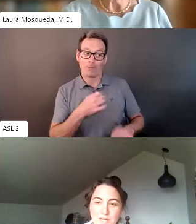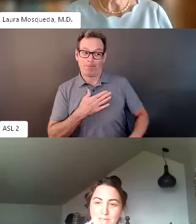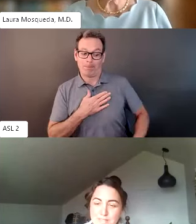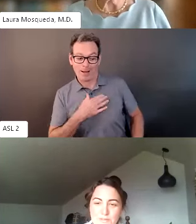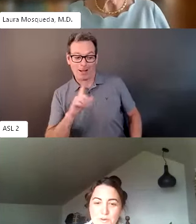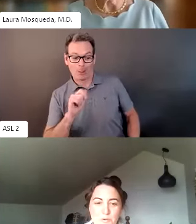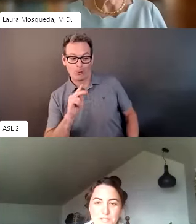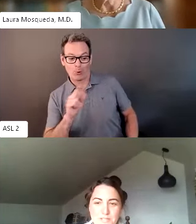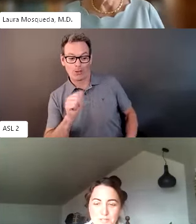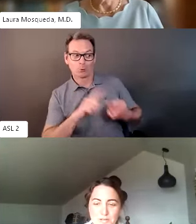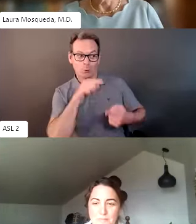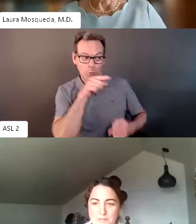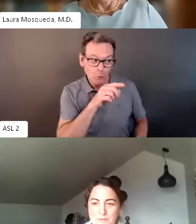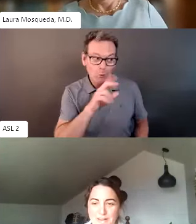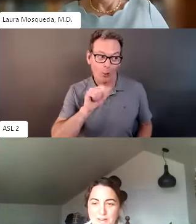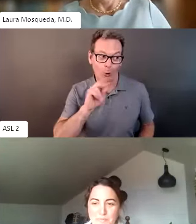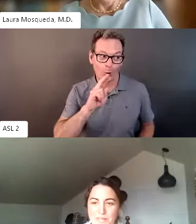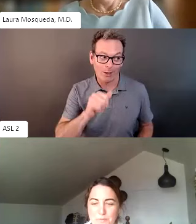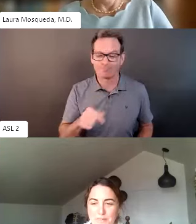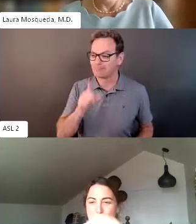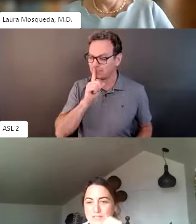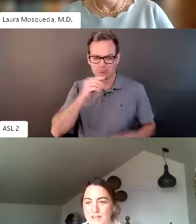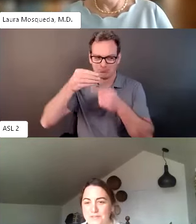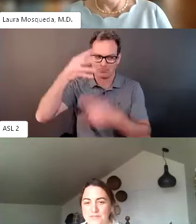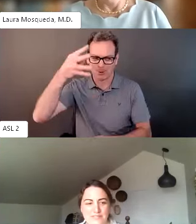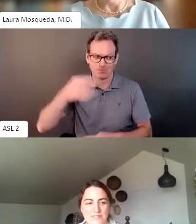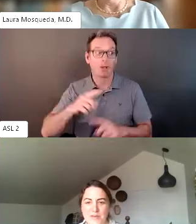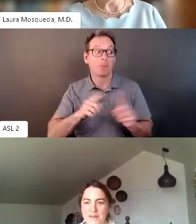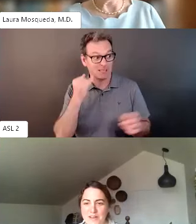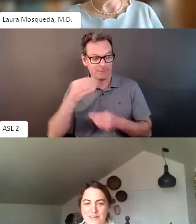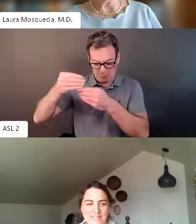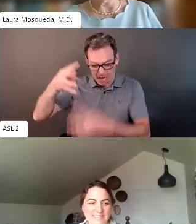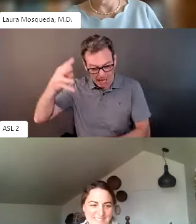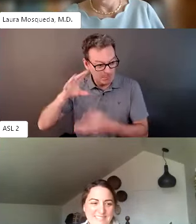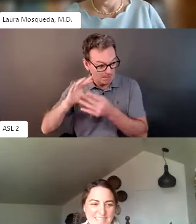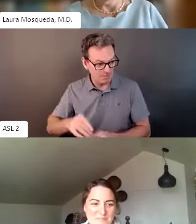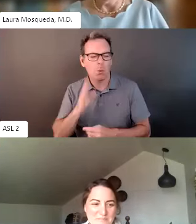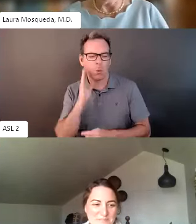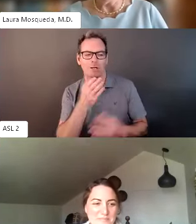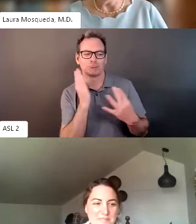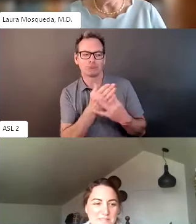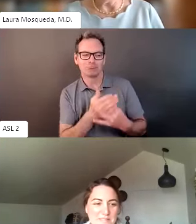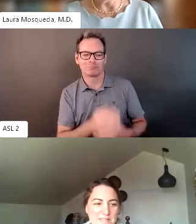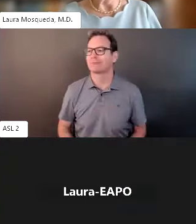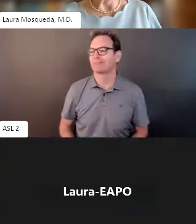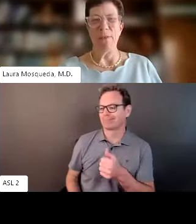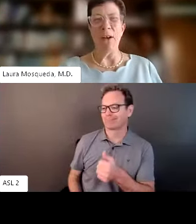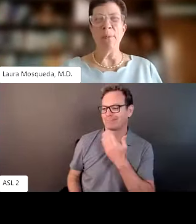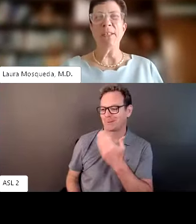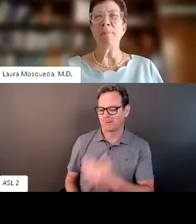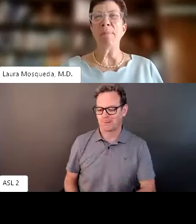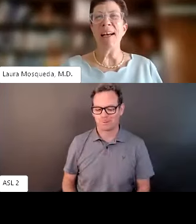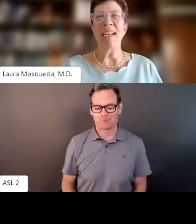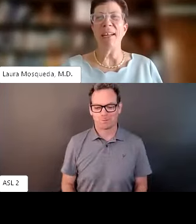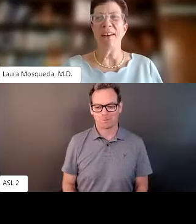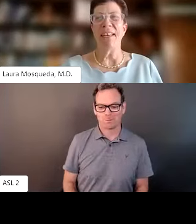there is no questions or comments right now, but you will be the first to know. So carry on. Thank you. Yeah. Oh, all right. So I'm